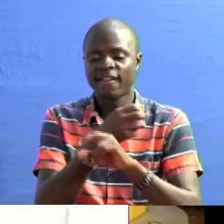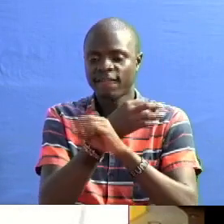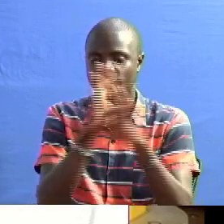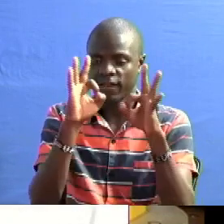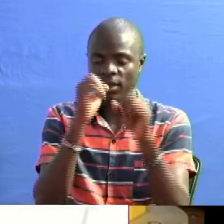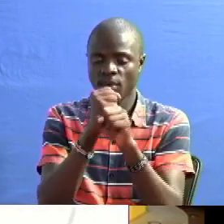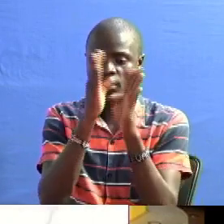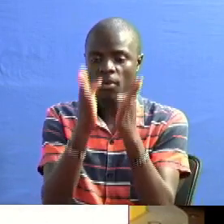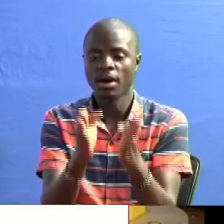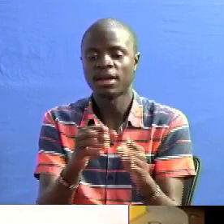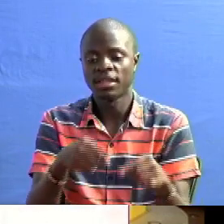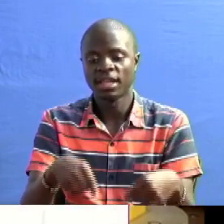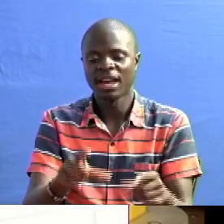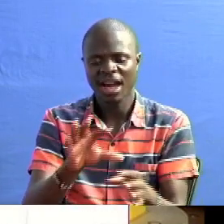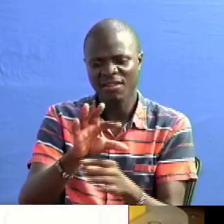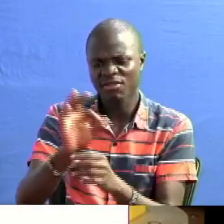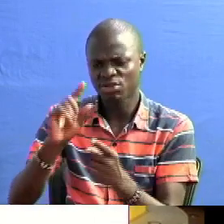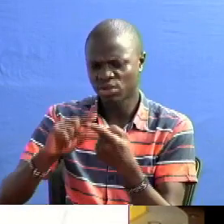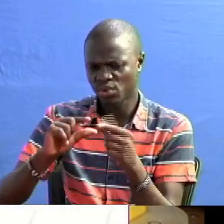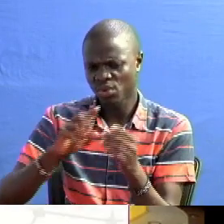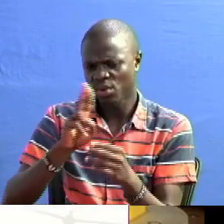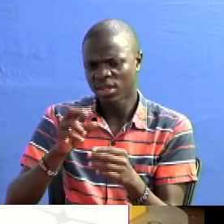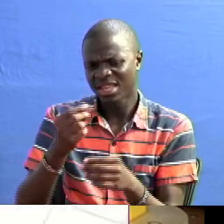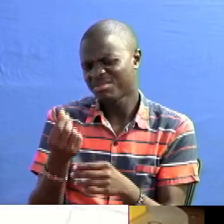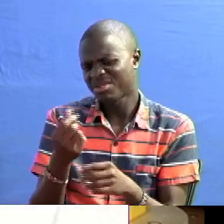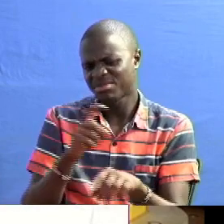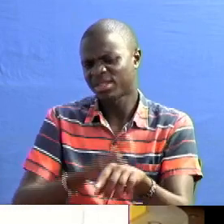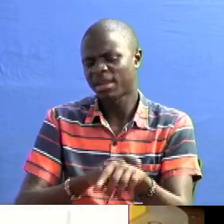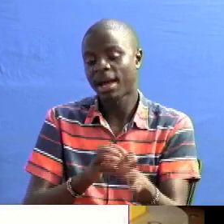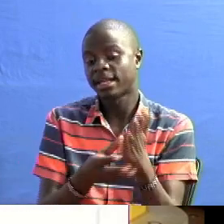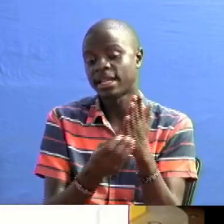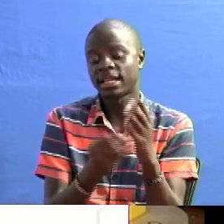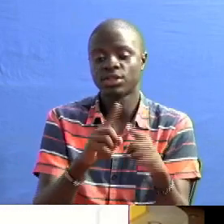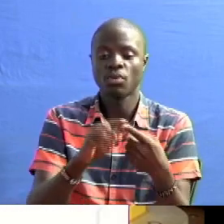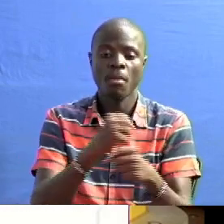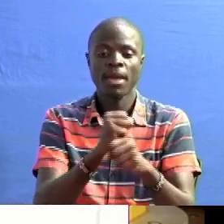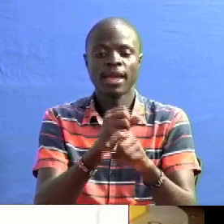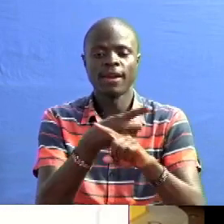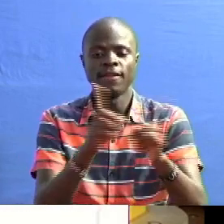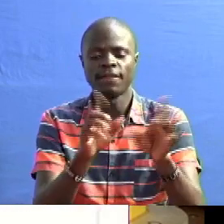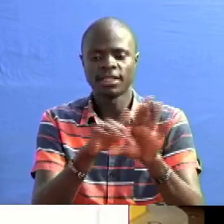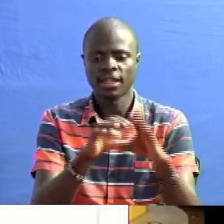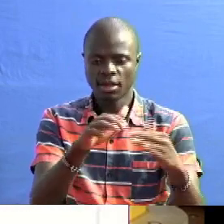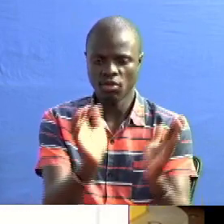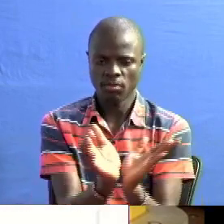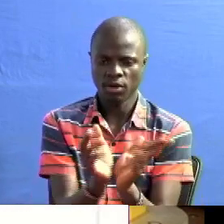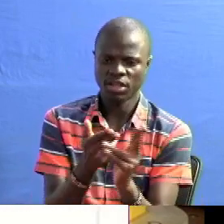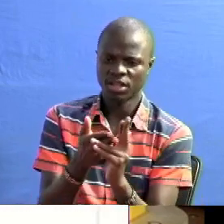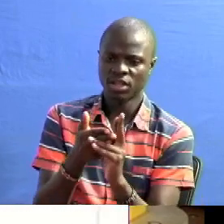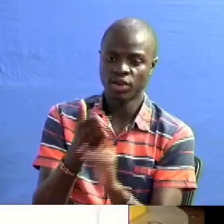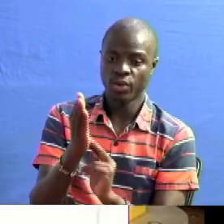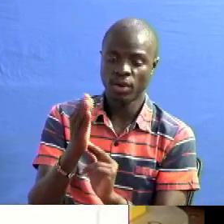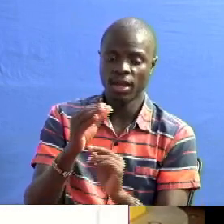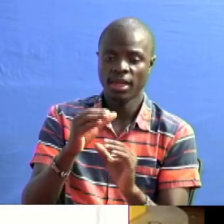back. They have chosen to use their little time and talents to make a difference in the community. So during the week, some